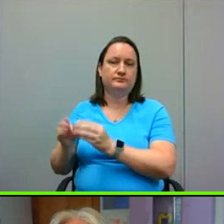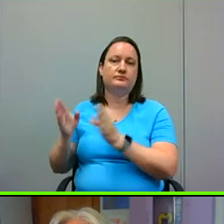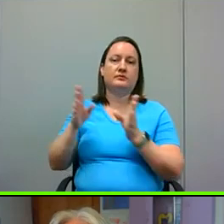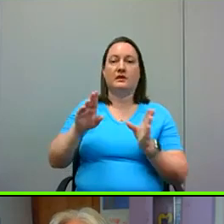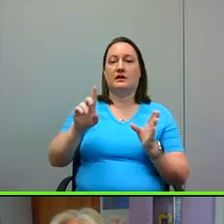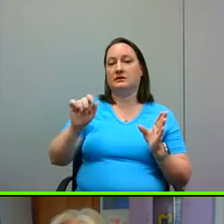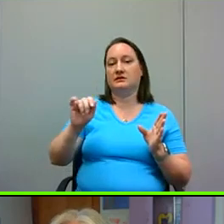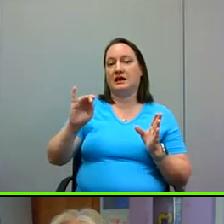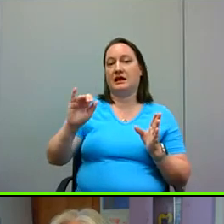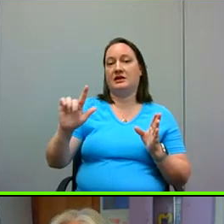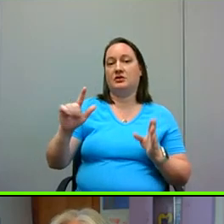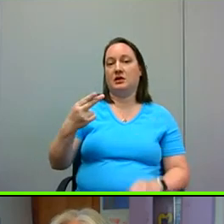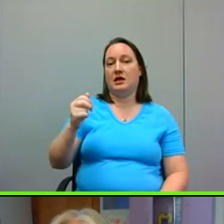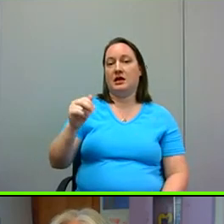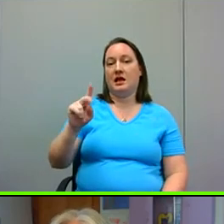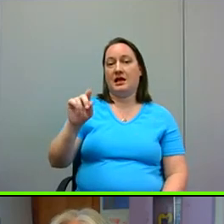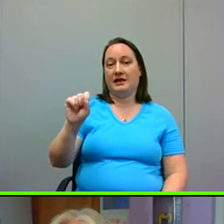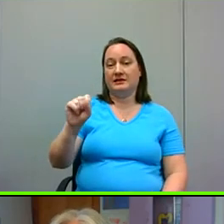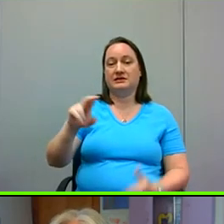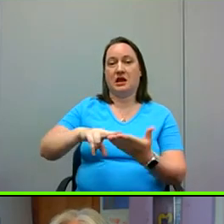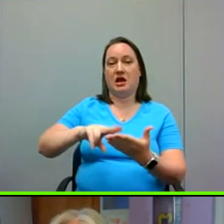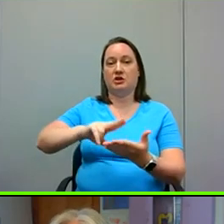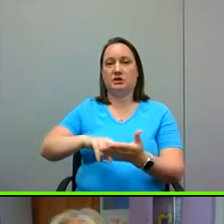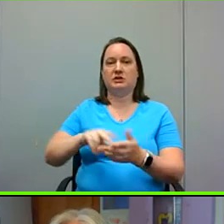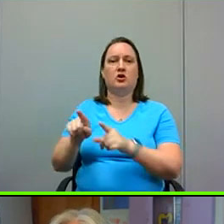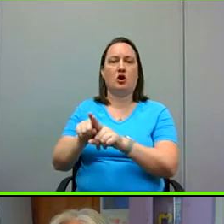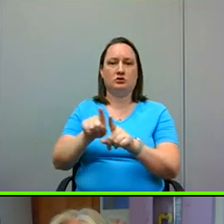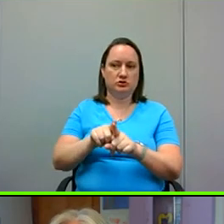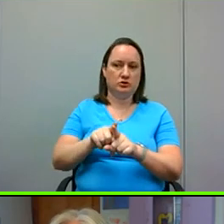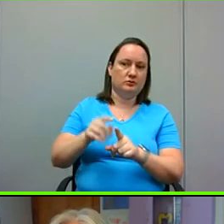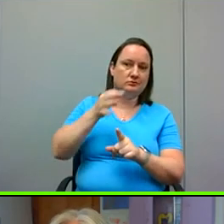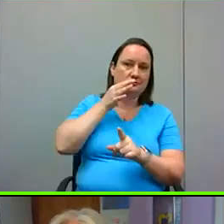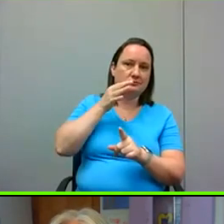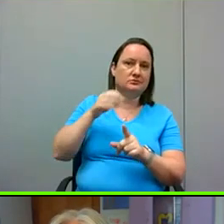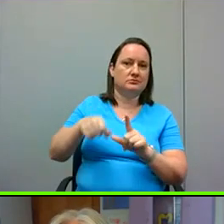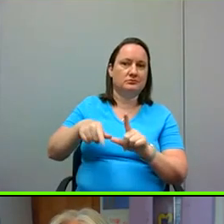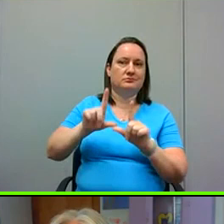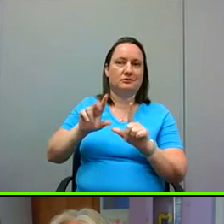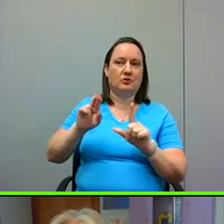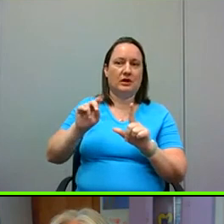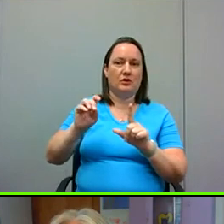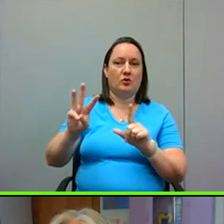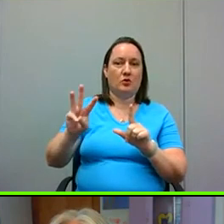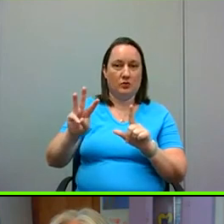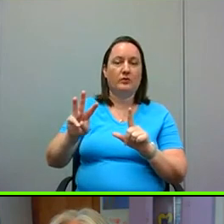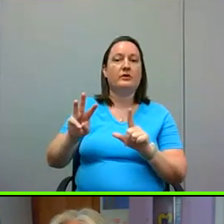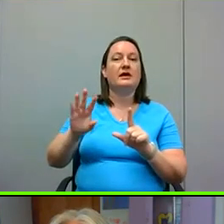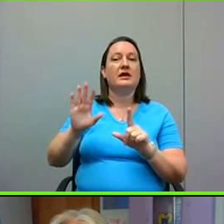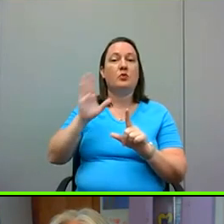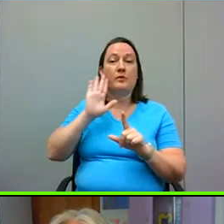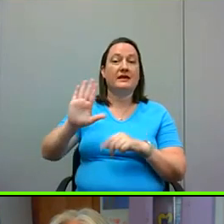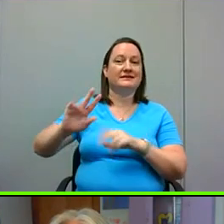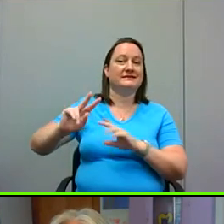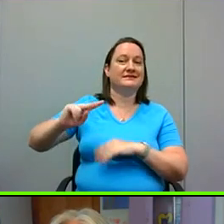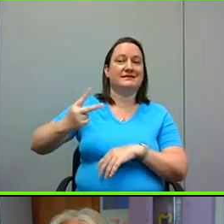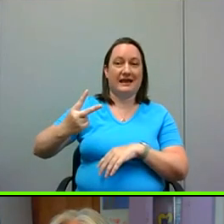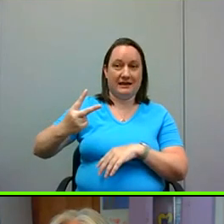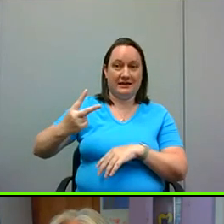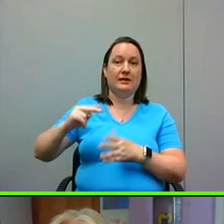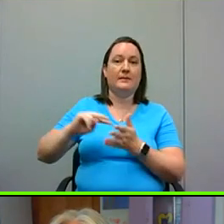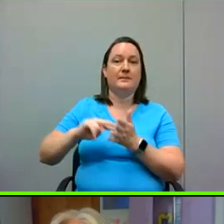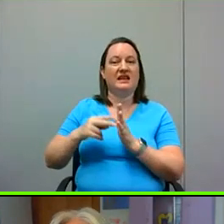Daniel Hand's contract is also up for renewal. This will be his 2nd renewal, leaving 2 more